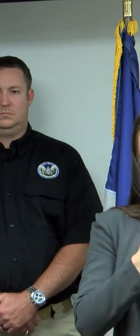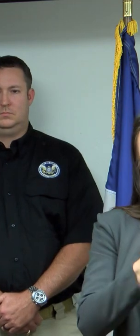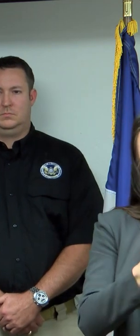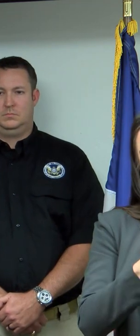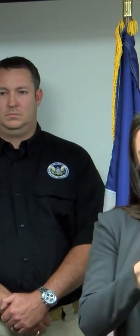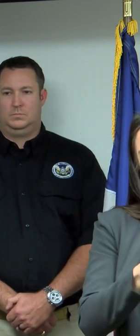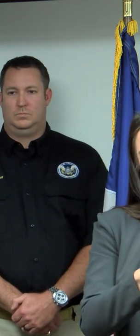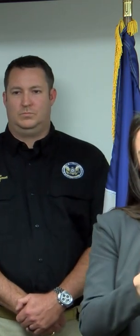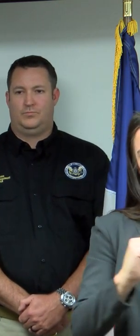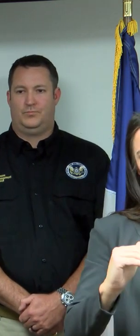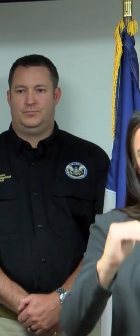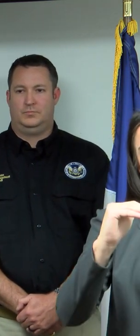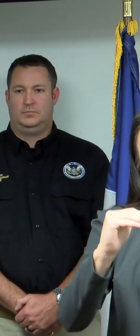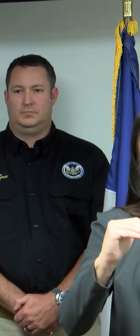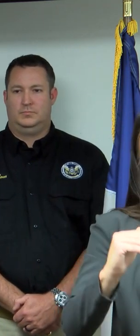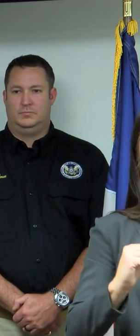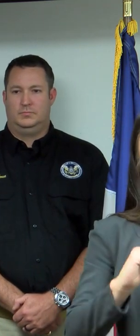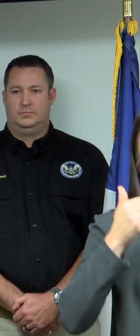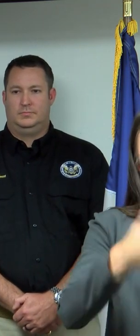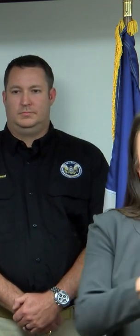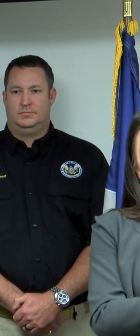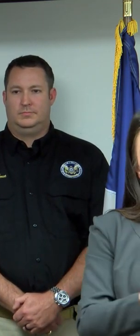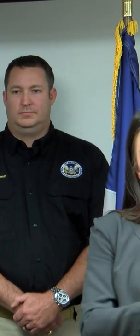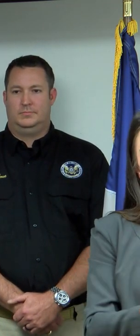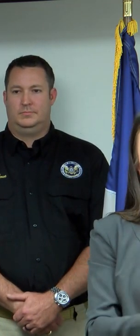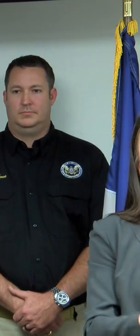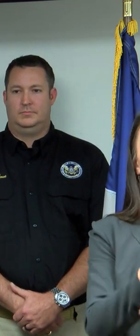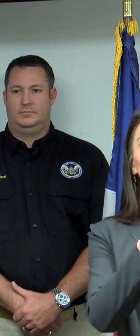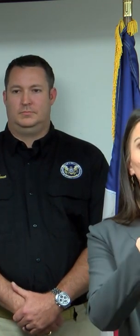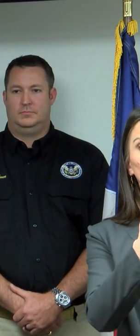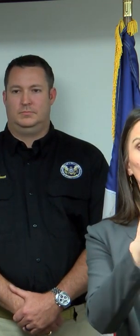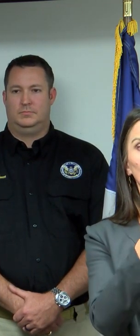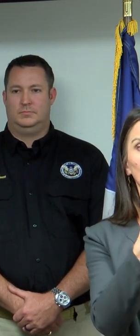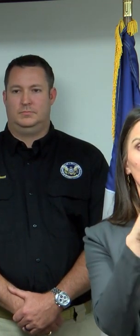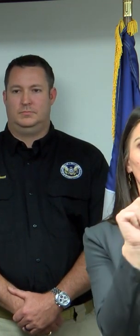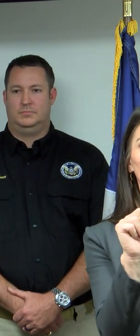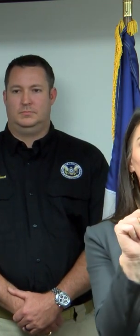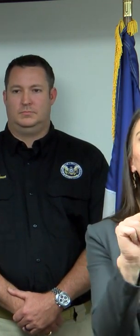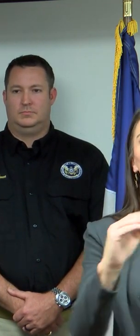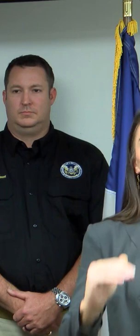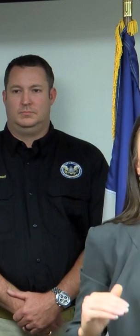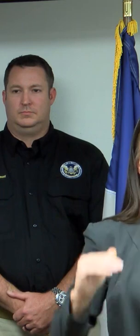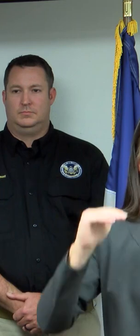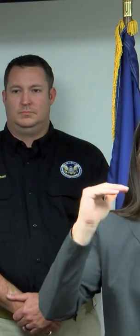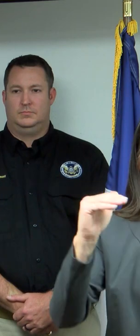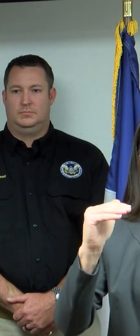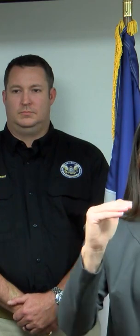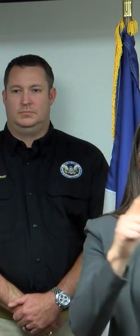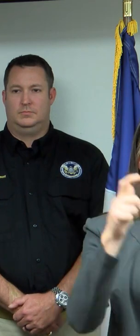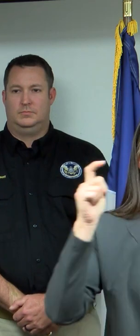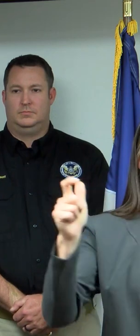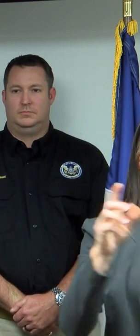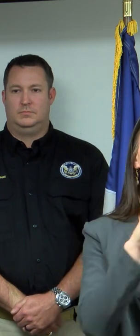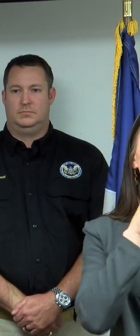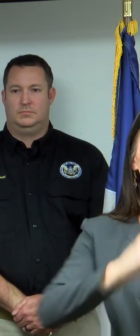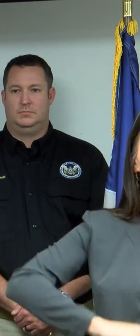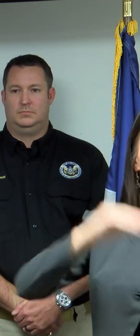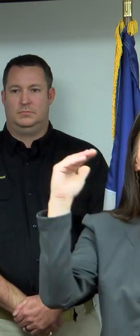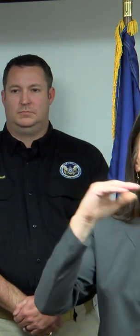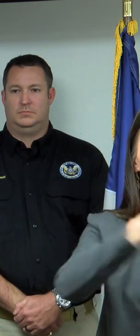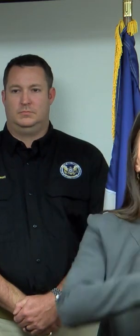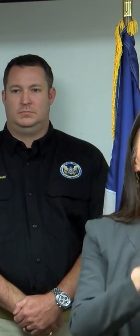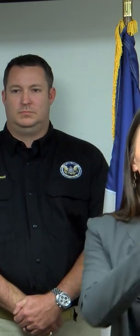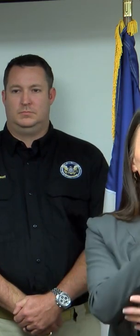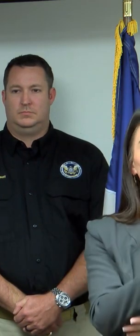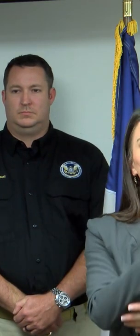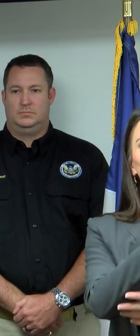next week. The Brazos River at Rose Sharon has risen to a major flood stage at 51.3 feet. Similar to